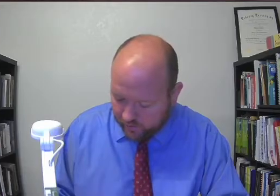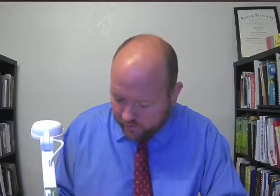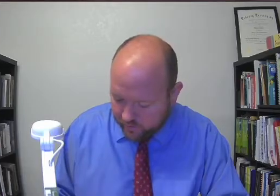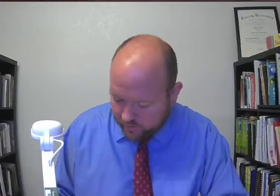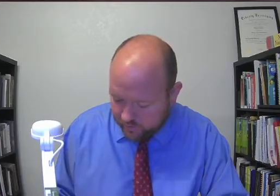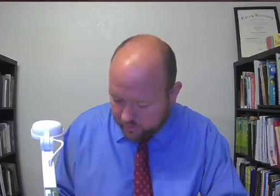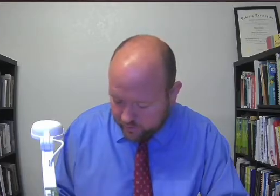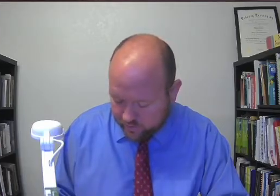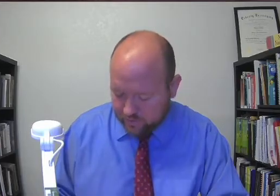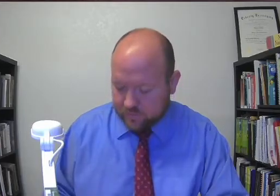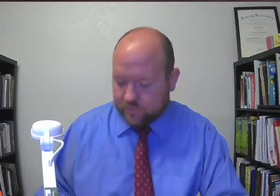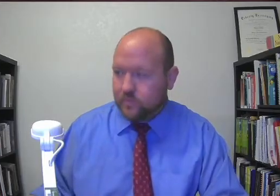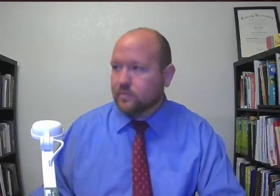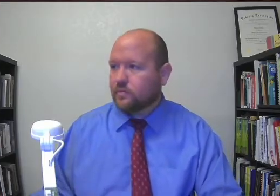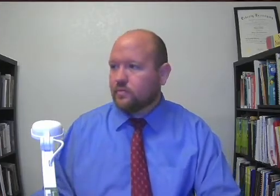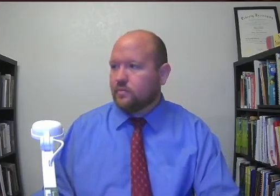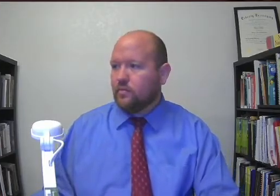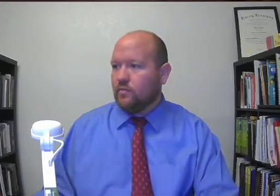L.